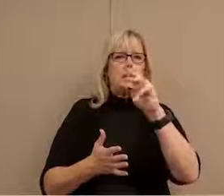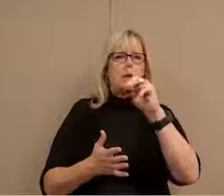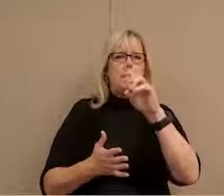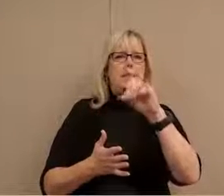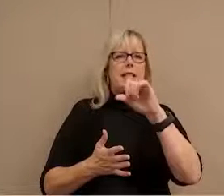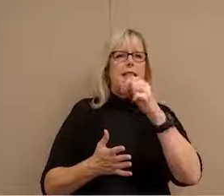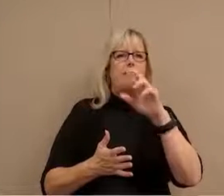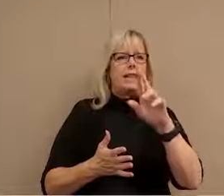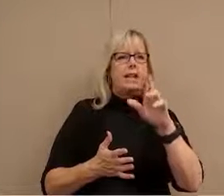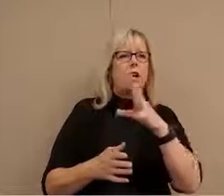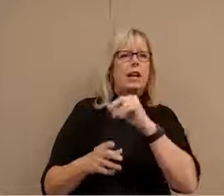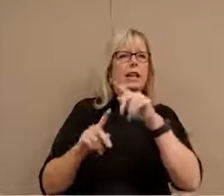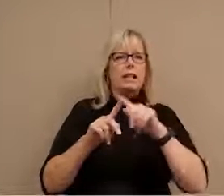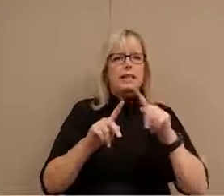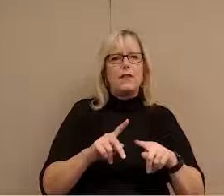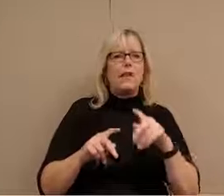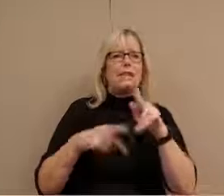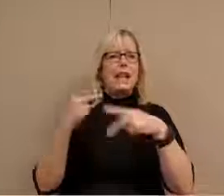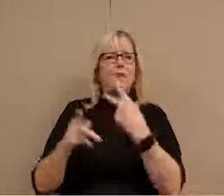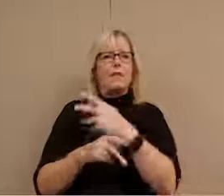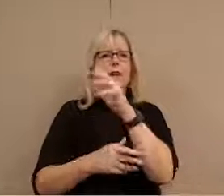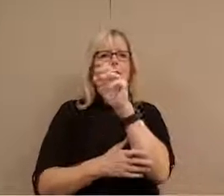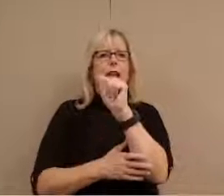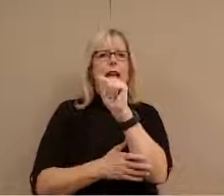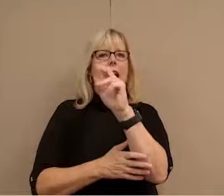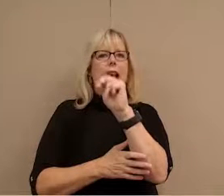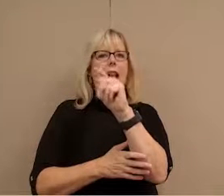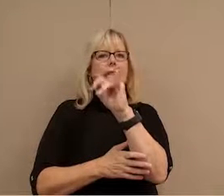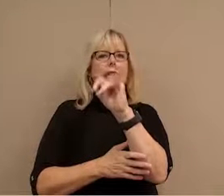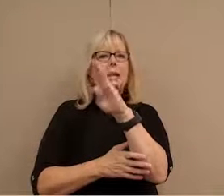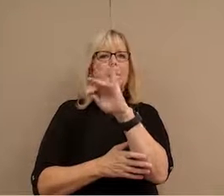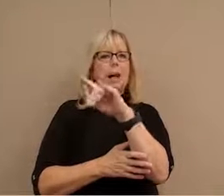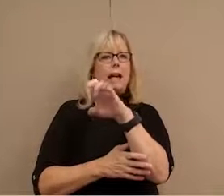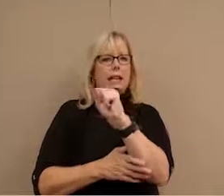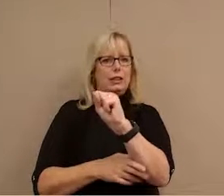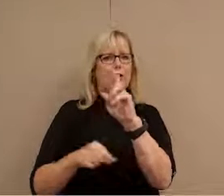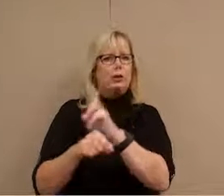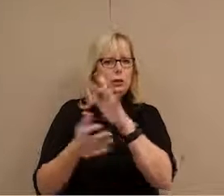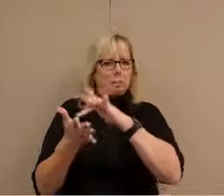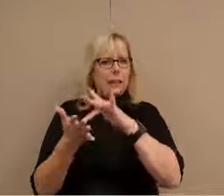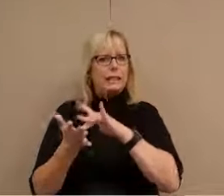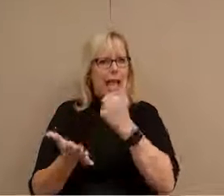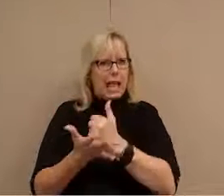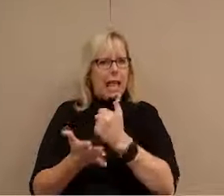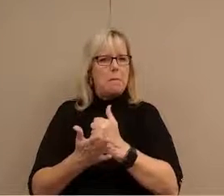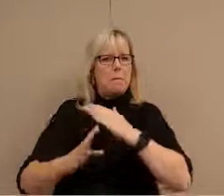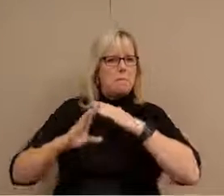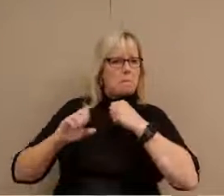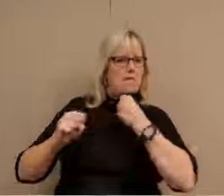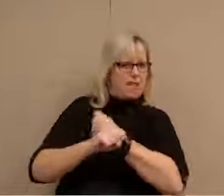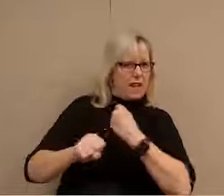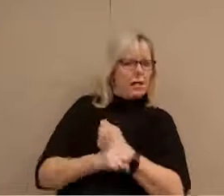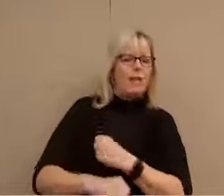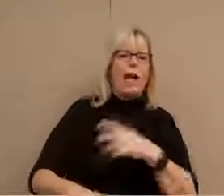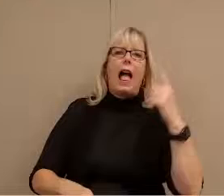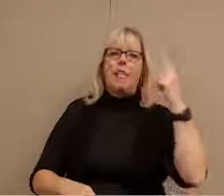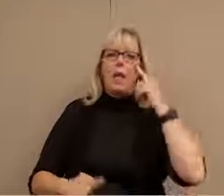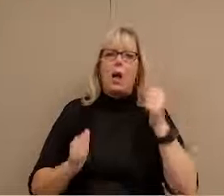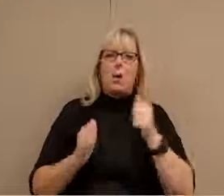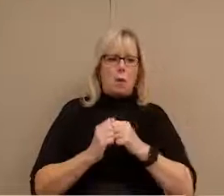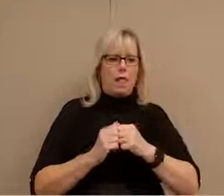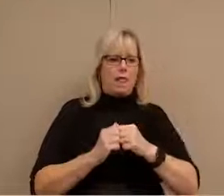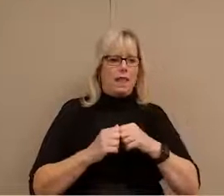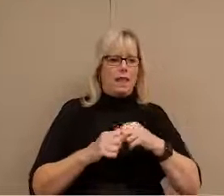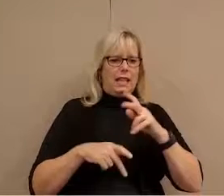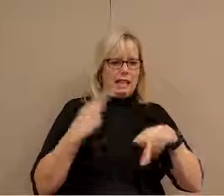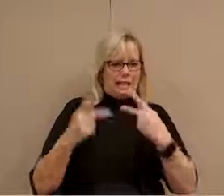There's different monoclonal antibodies now that you can start in the hospital. But I do believe with the variant and sort of